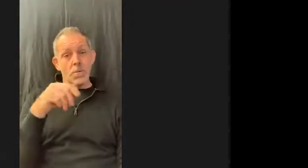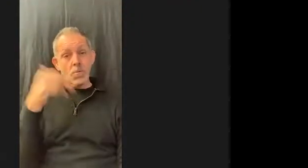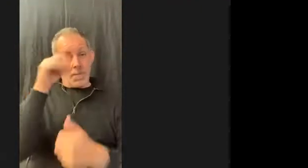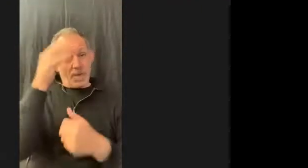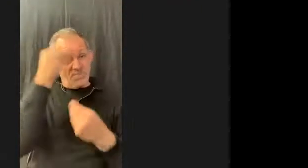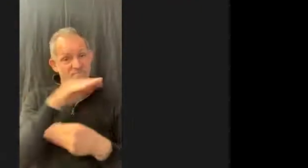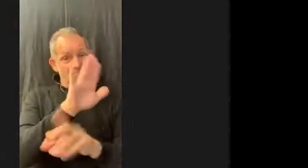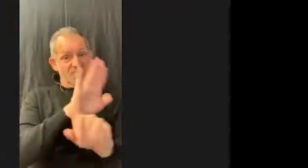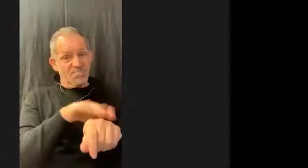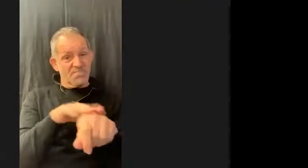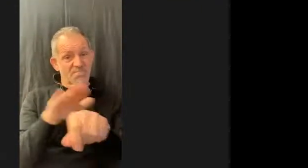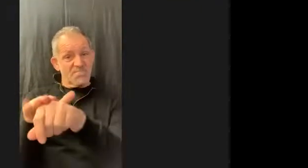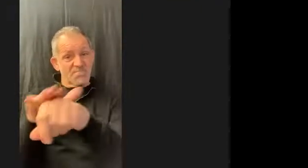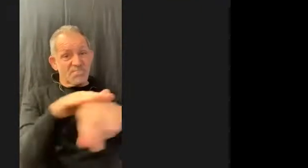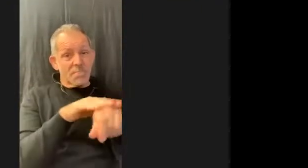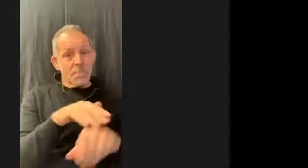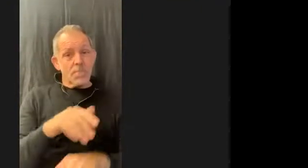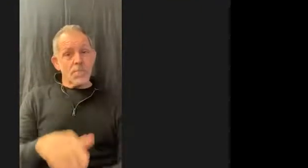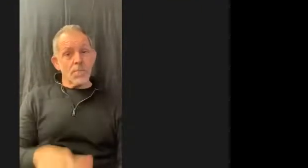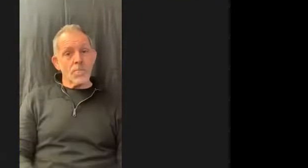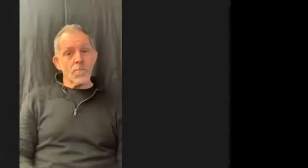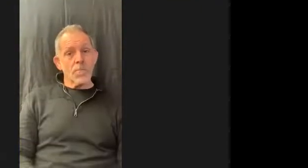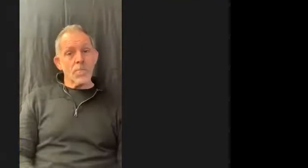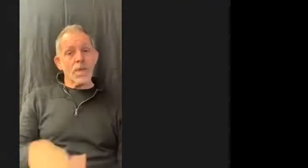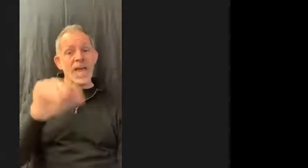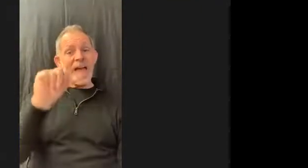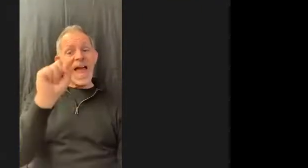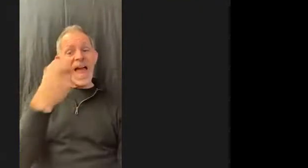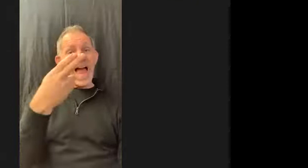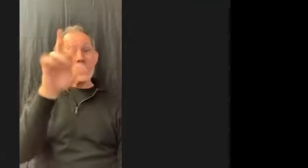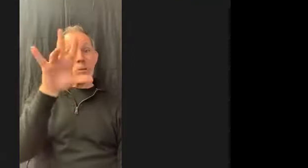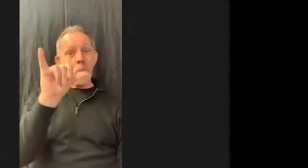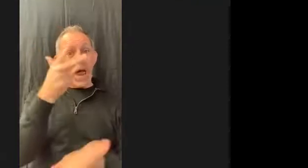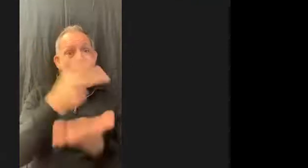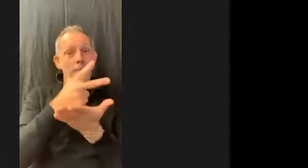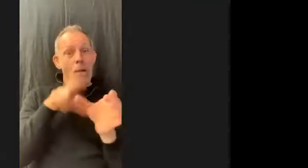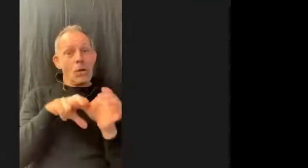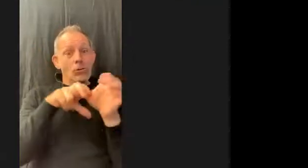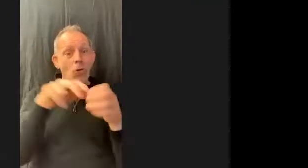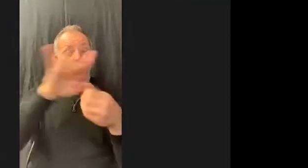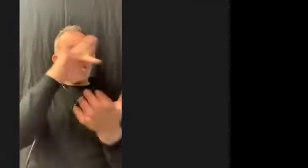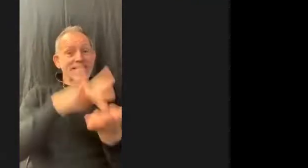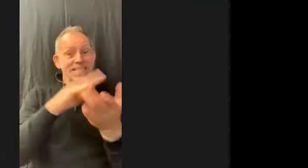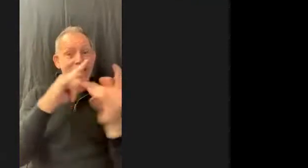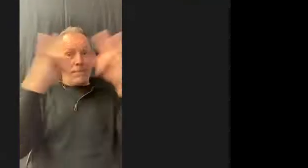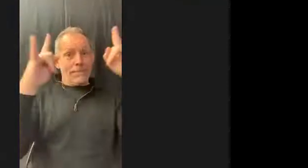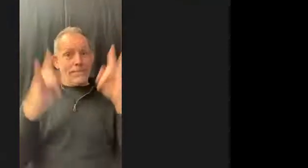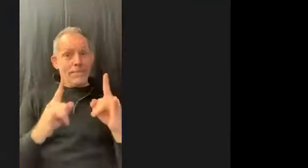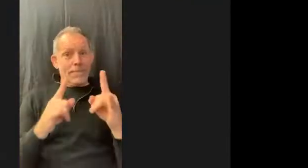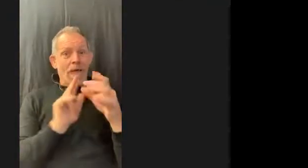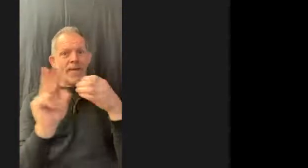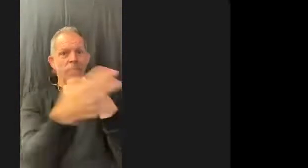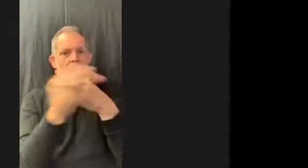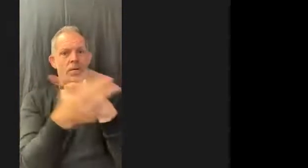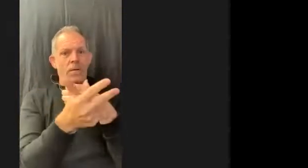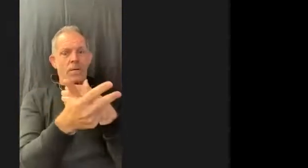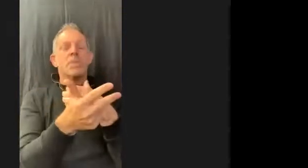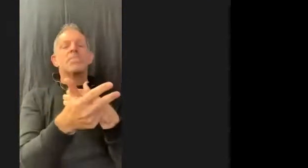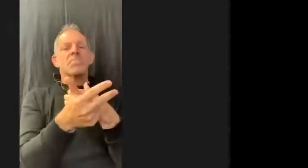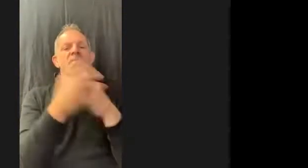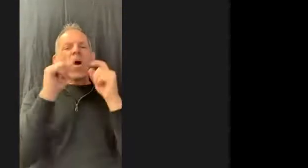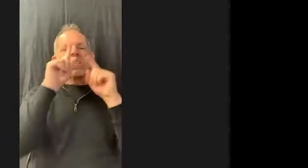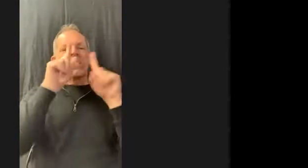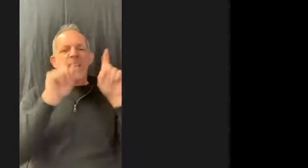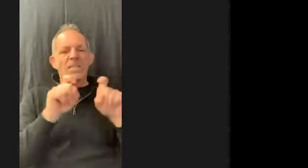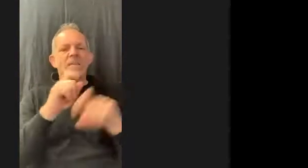Outweigh Park and Ride to be a dual function site with vaccinations 2 days per week.